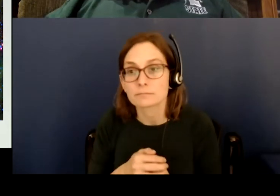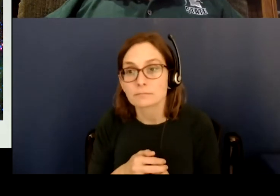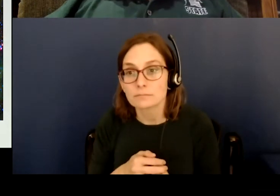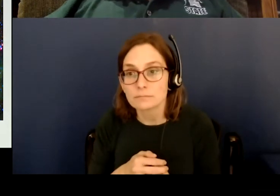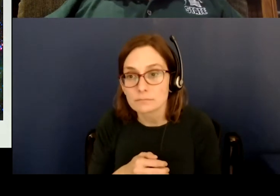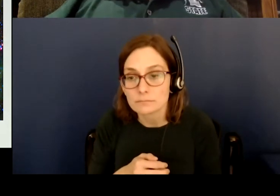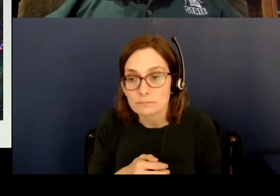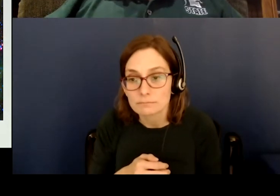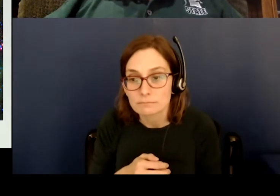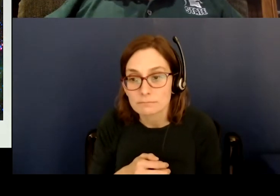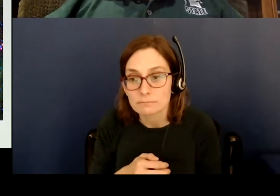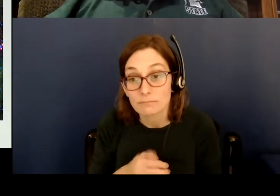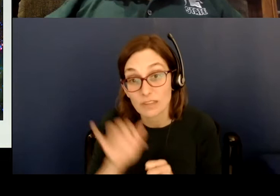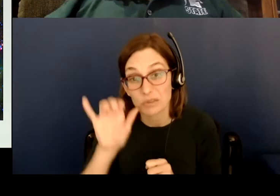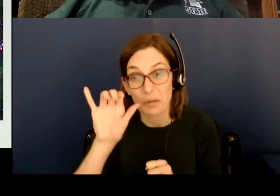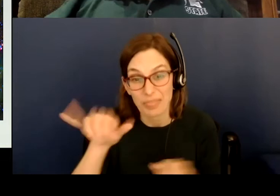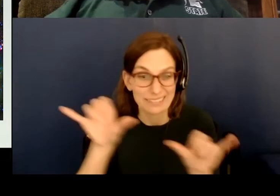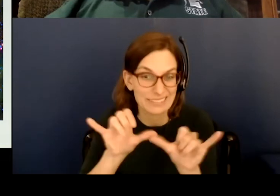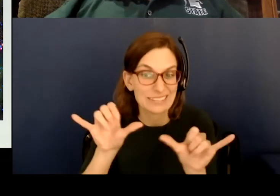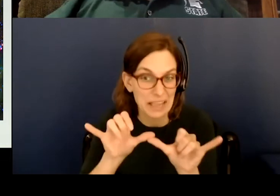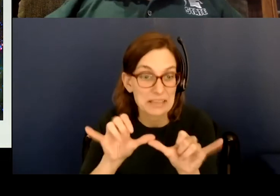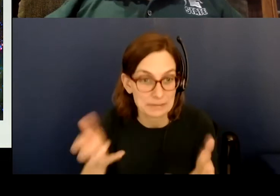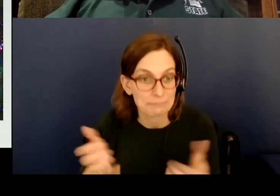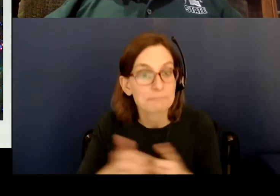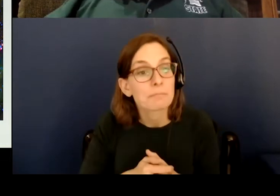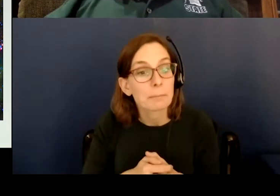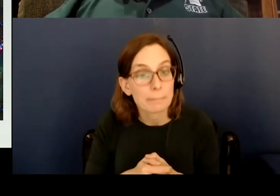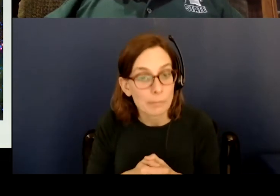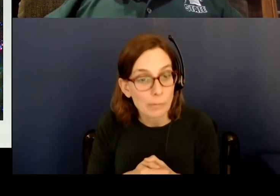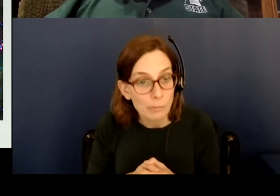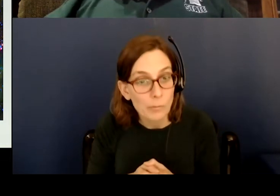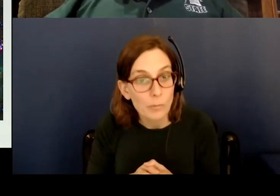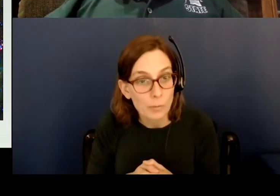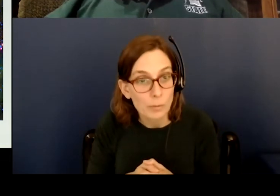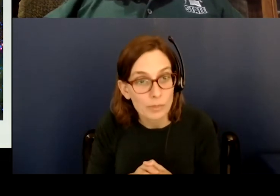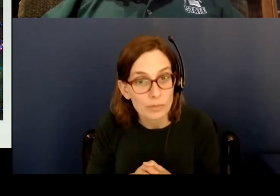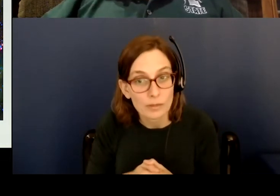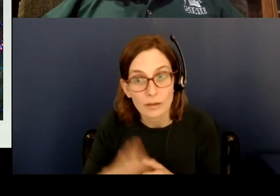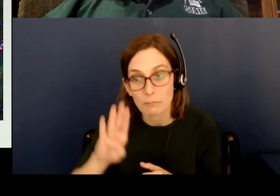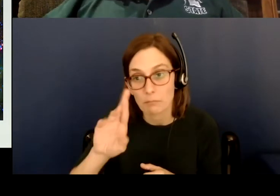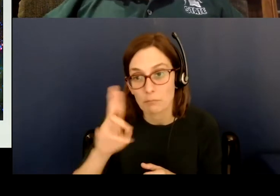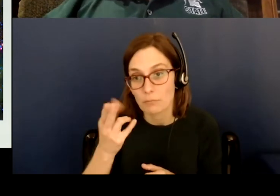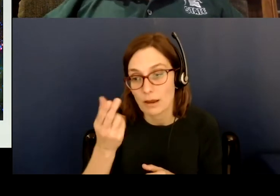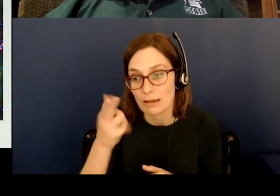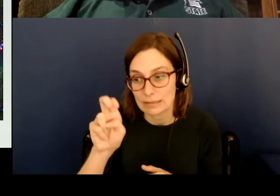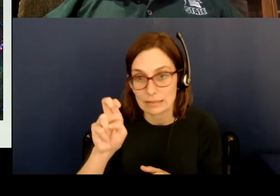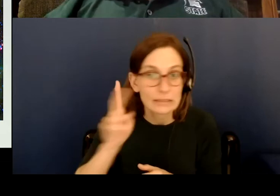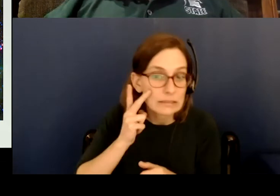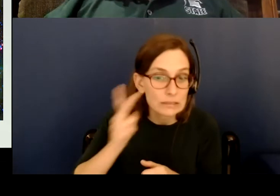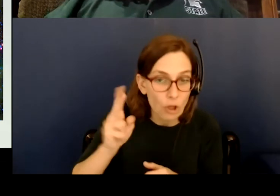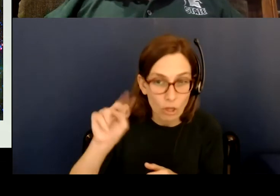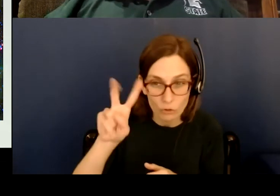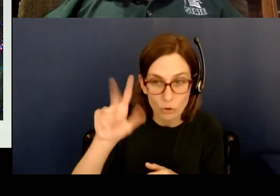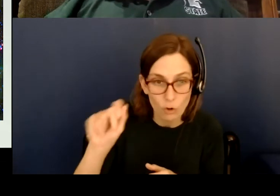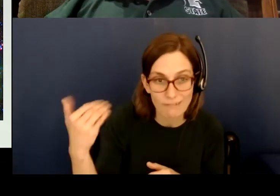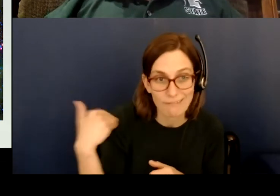So that's the size of it. And now, Brahe saw a nova, 1572.